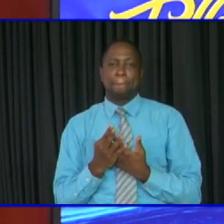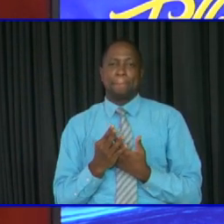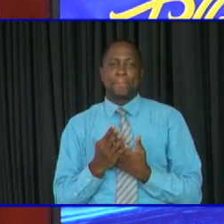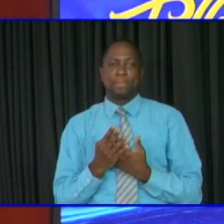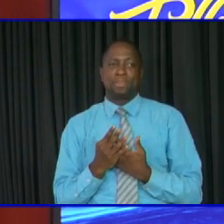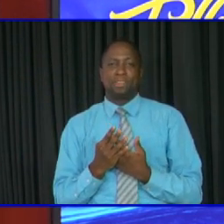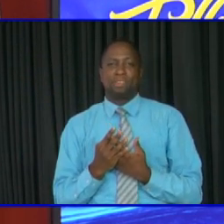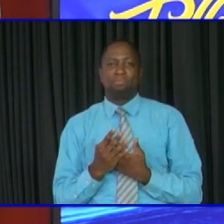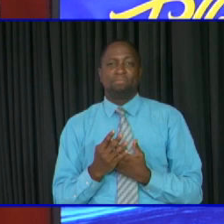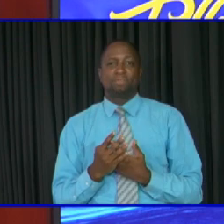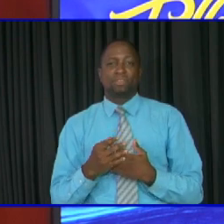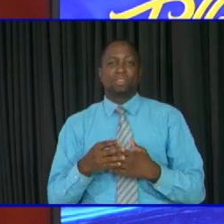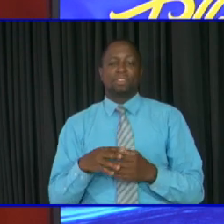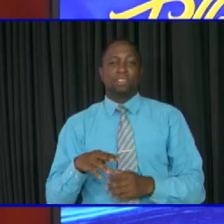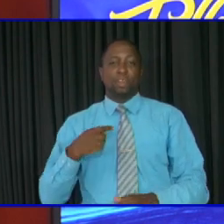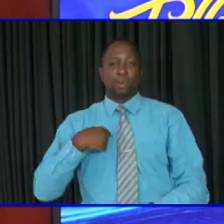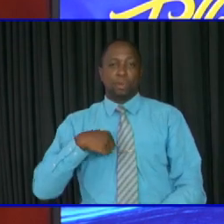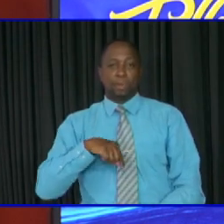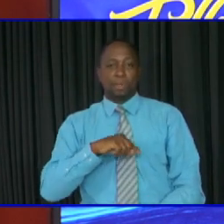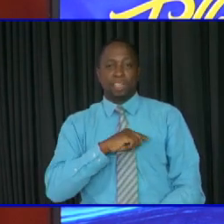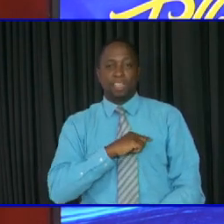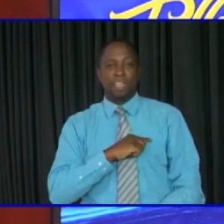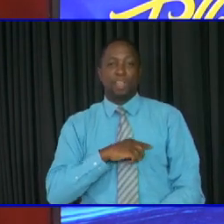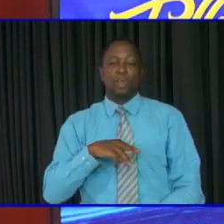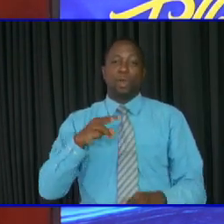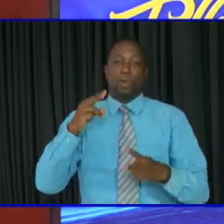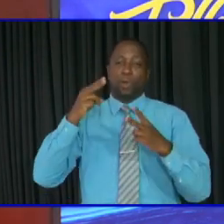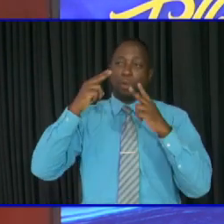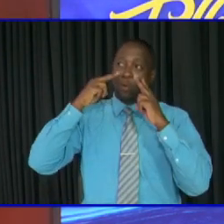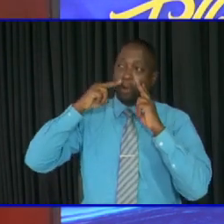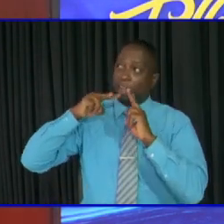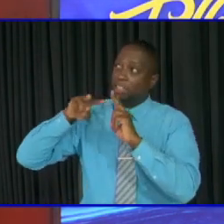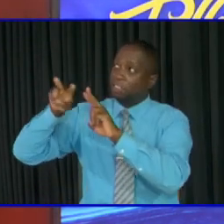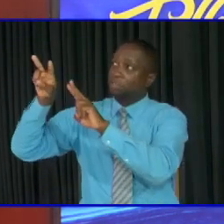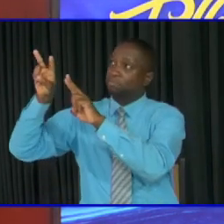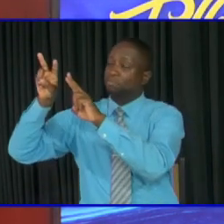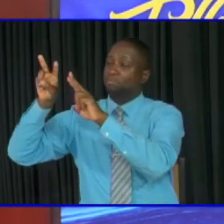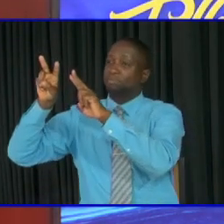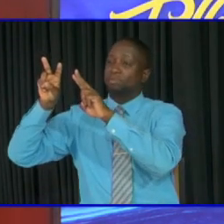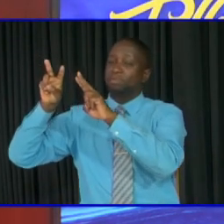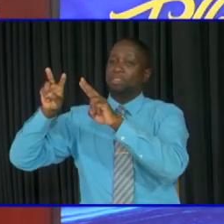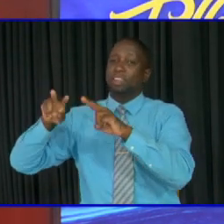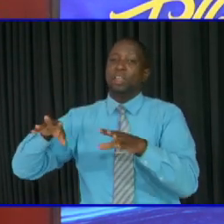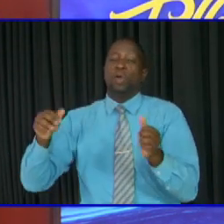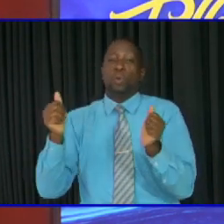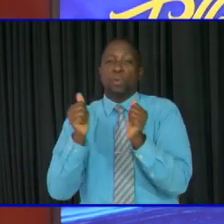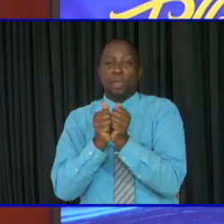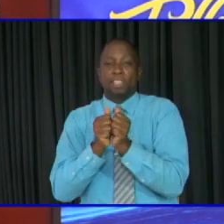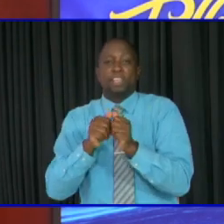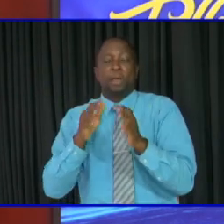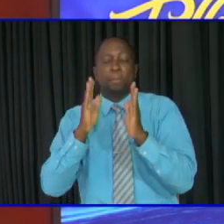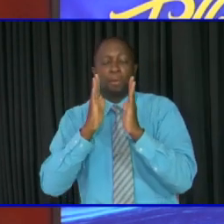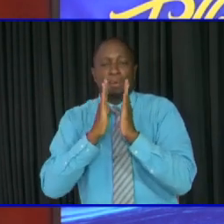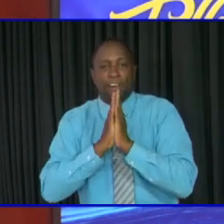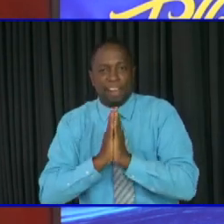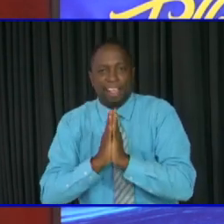wait. We watch on to prayer with